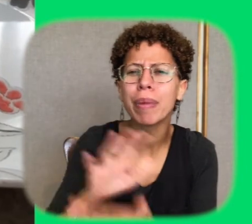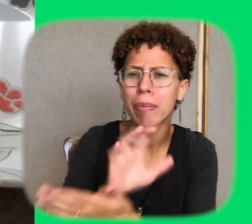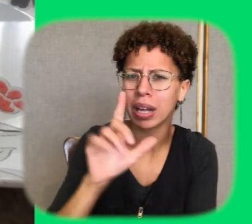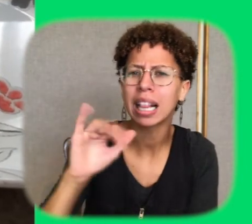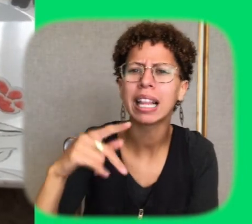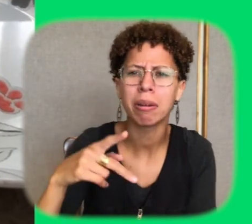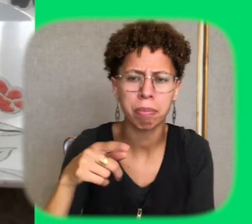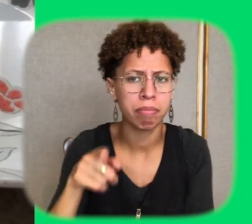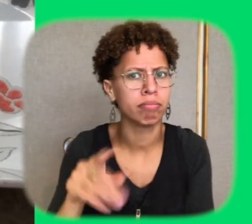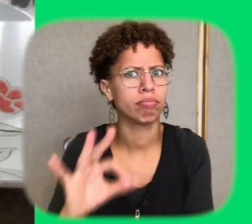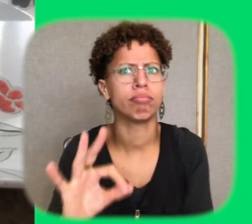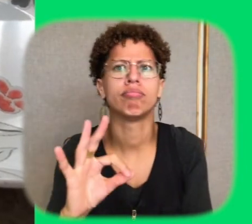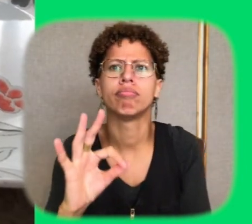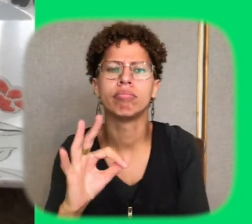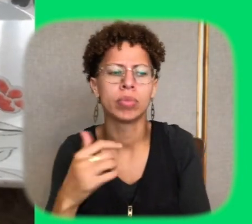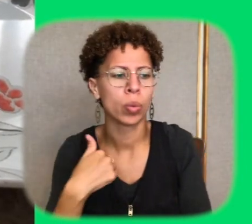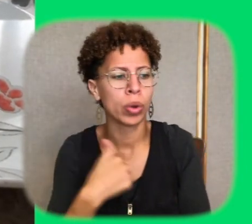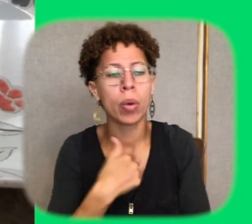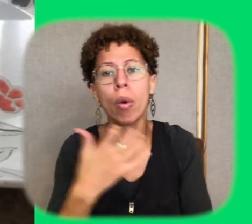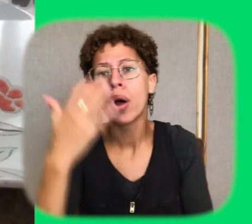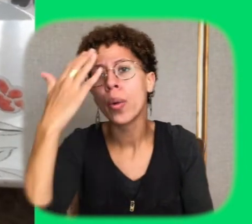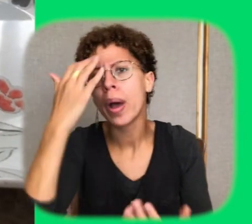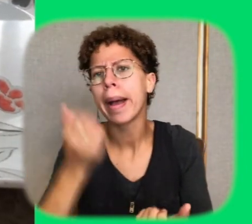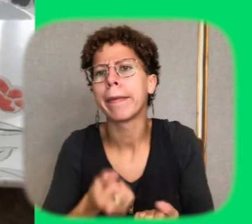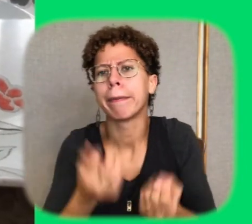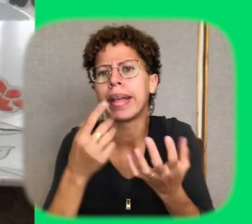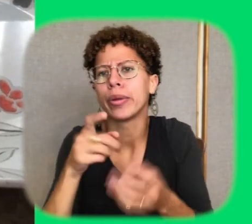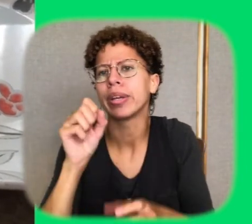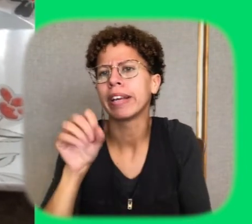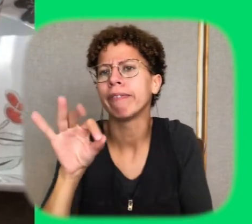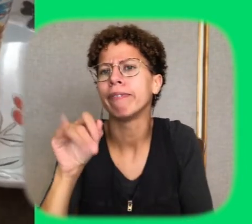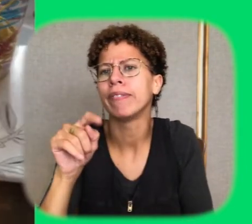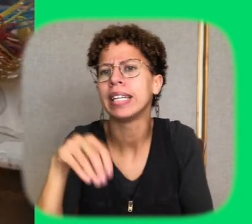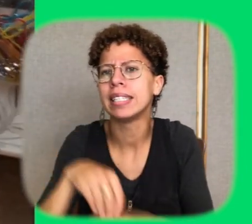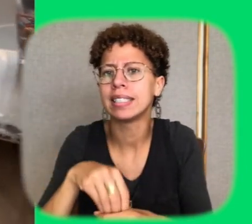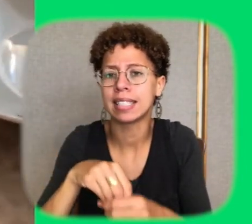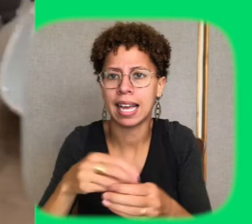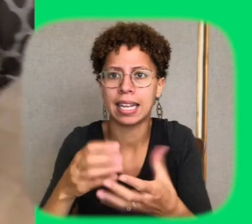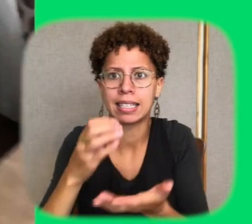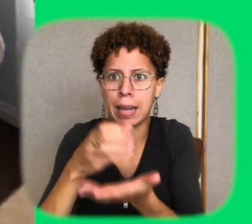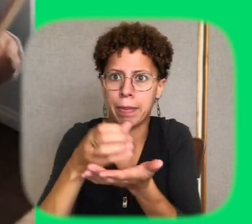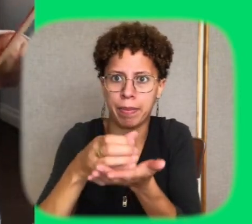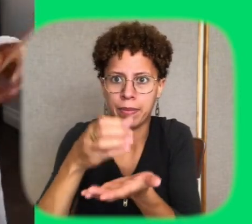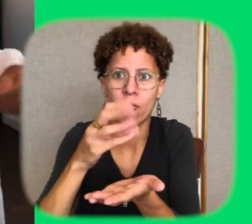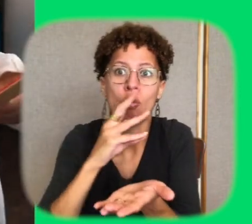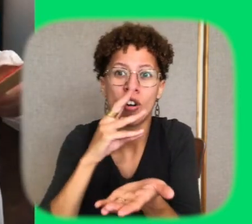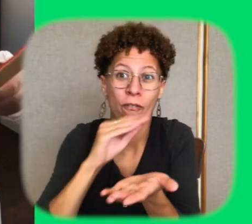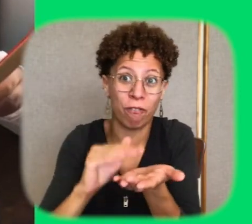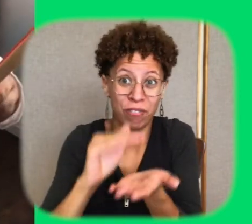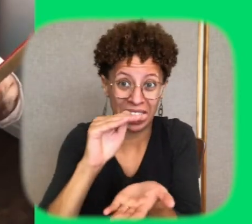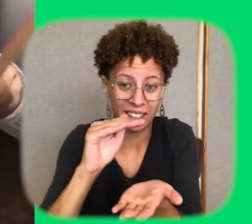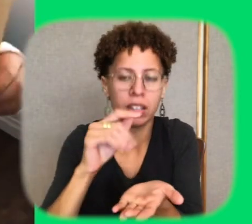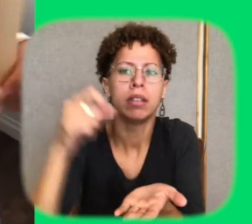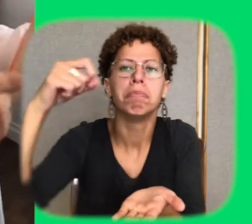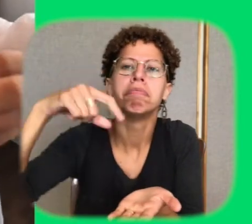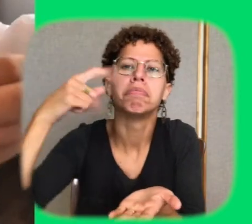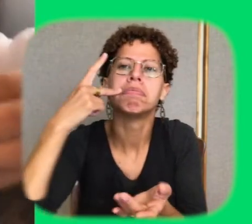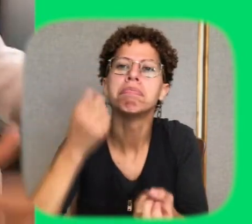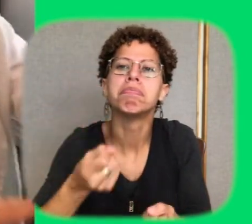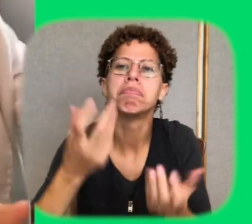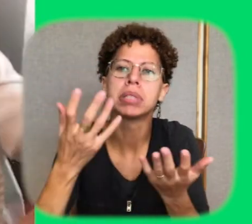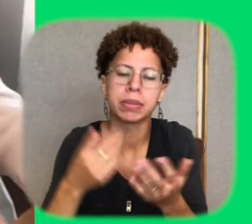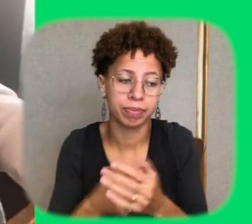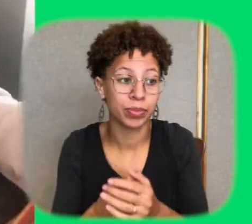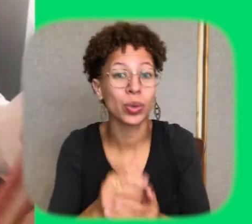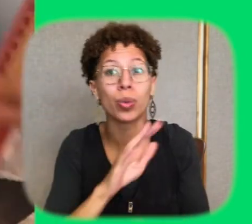know how many you can fit in your very full cup of water. So your challenge today, and we want you to post